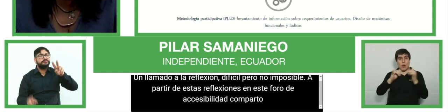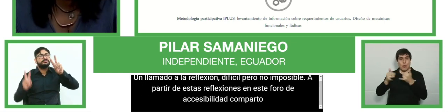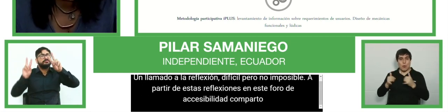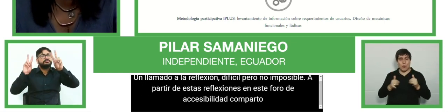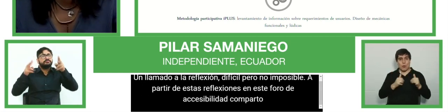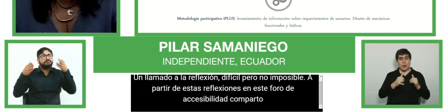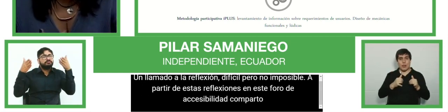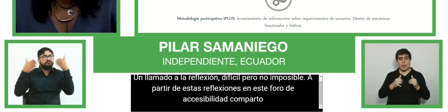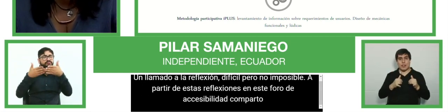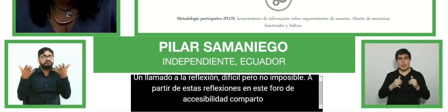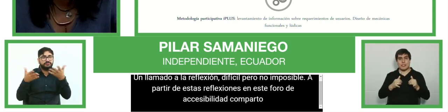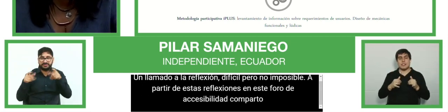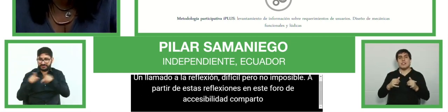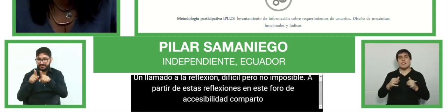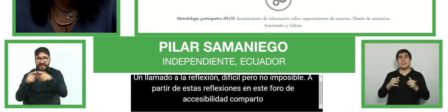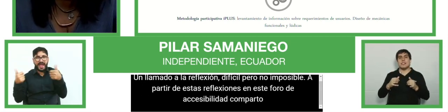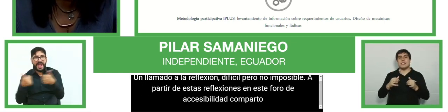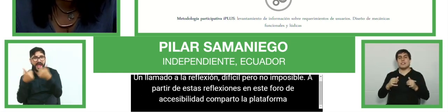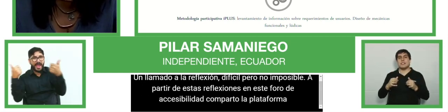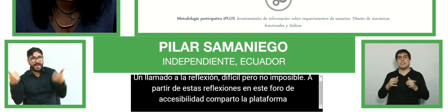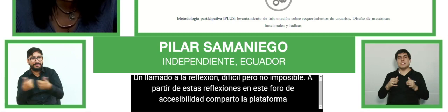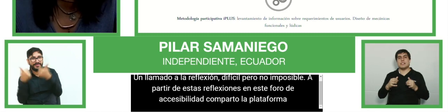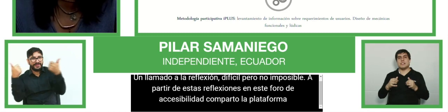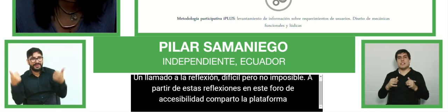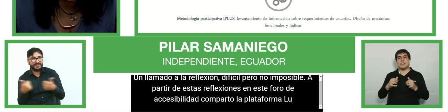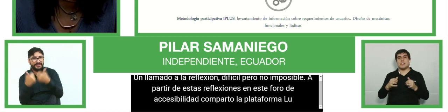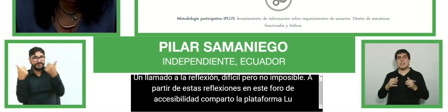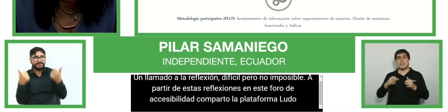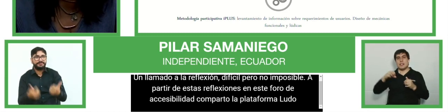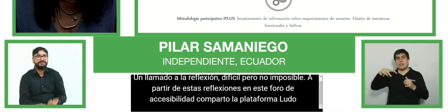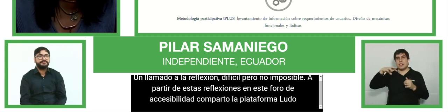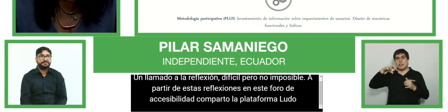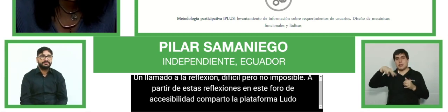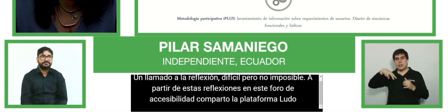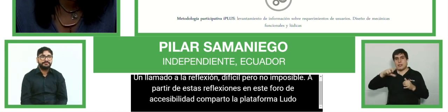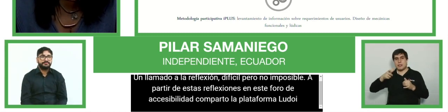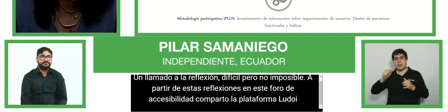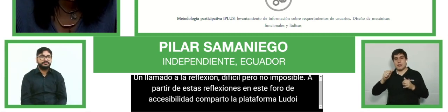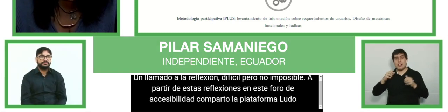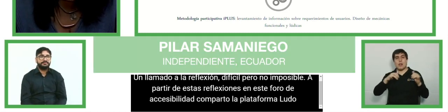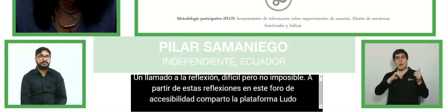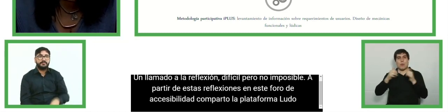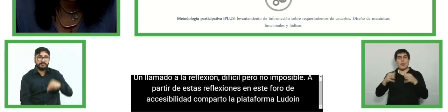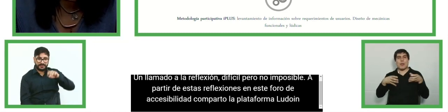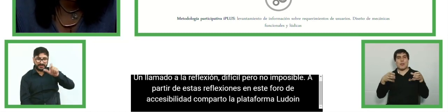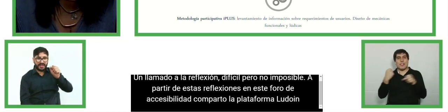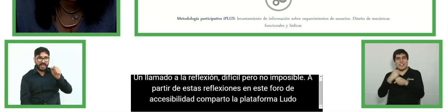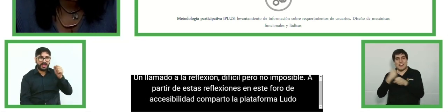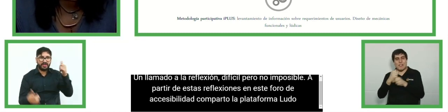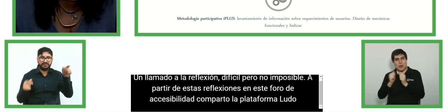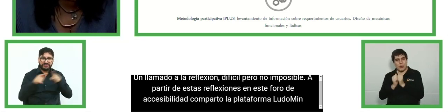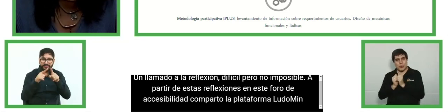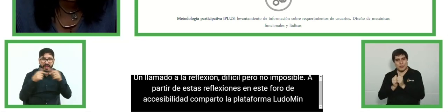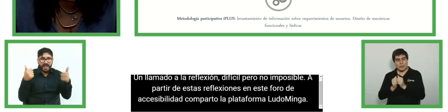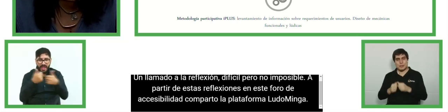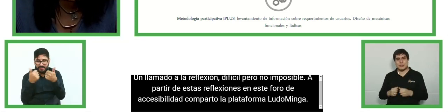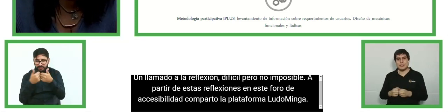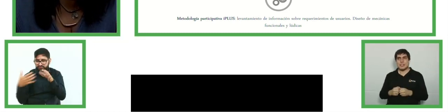an old tradition of community work. In this slide that you're seeing now